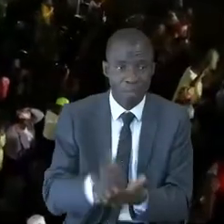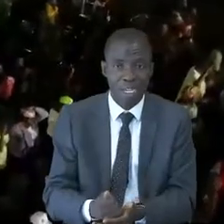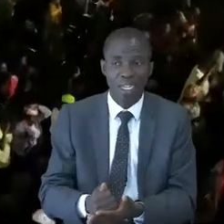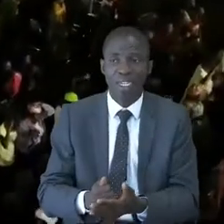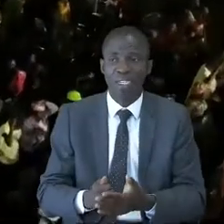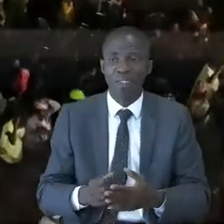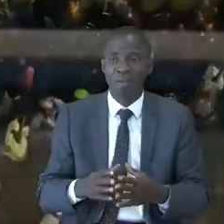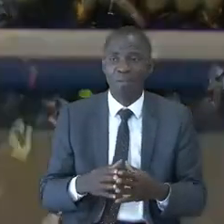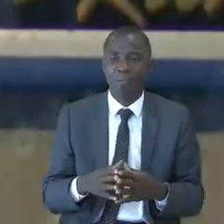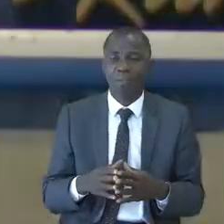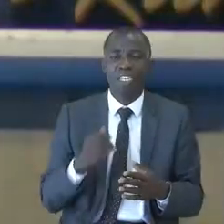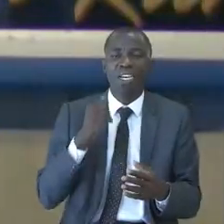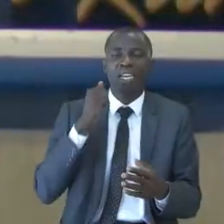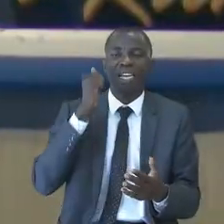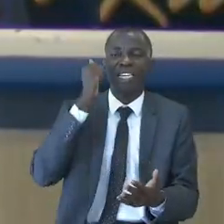Amen.